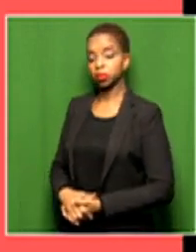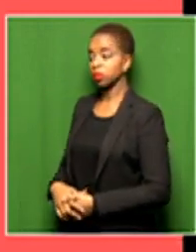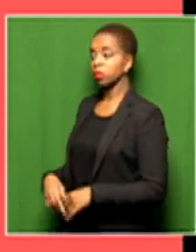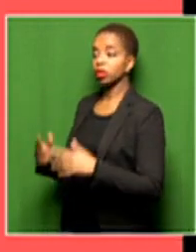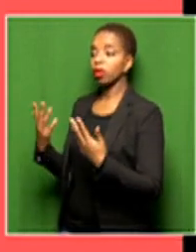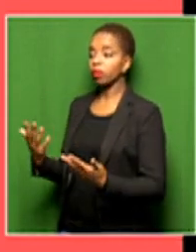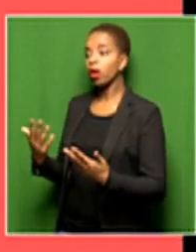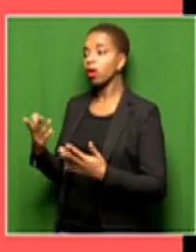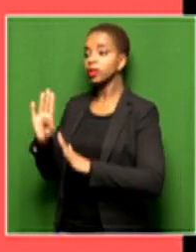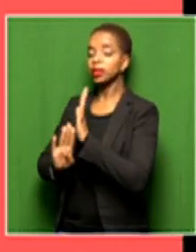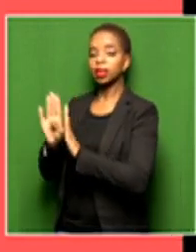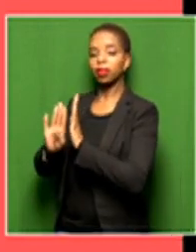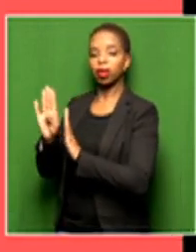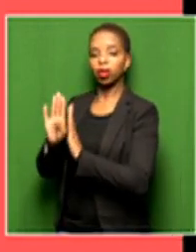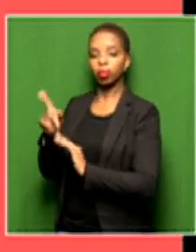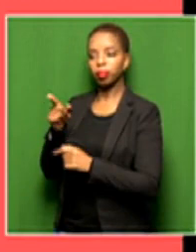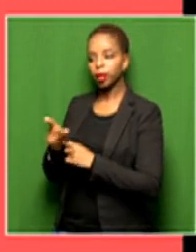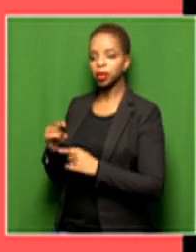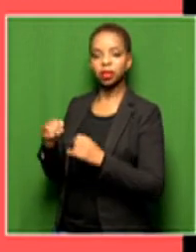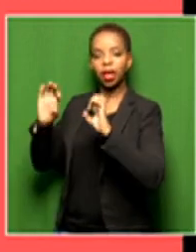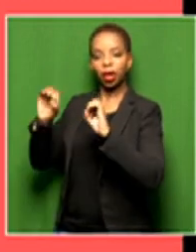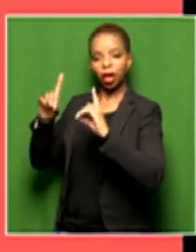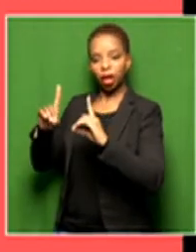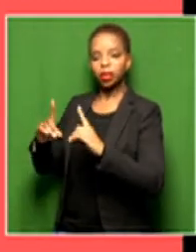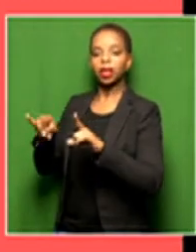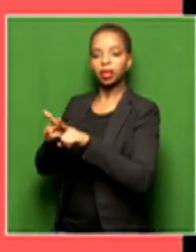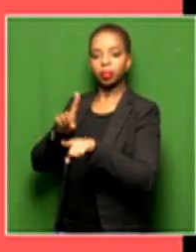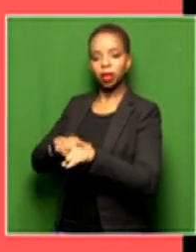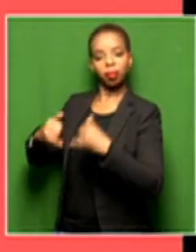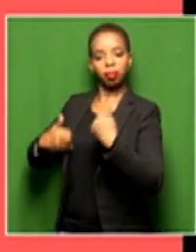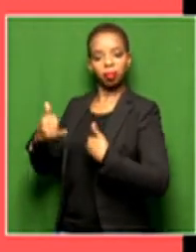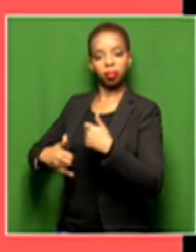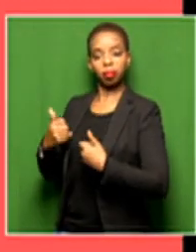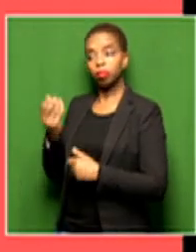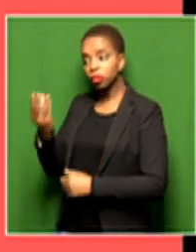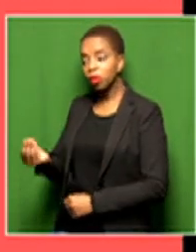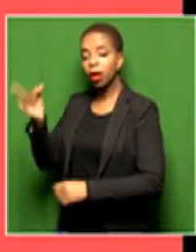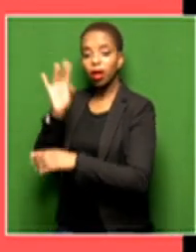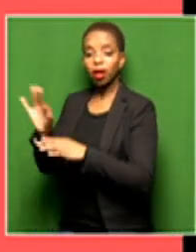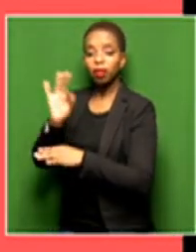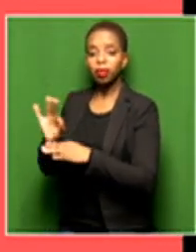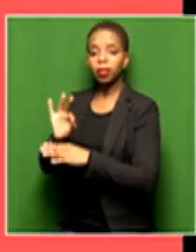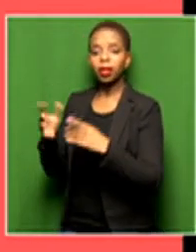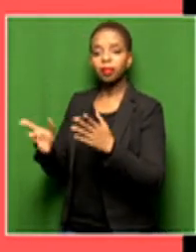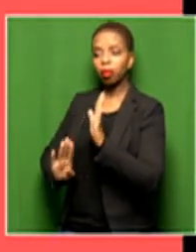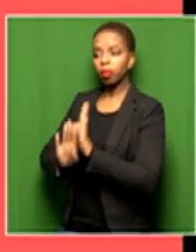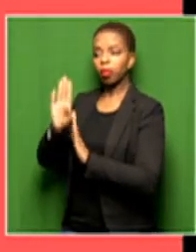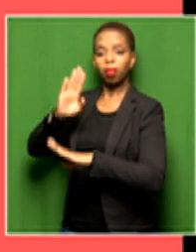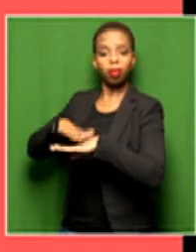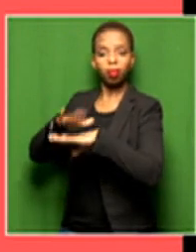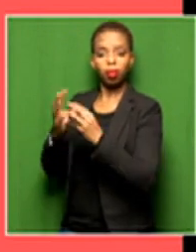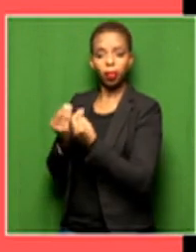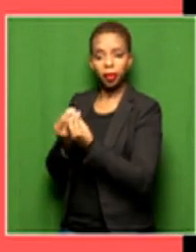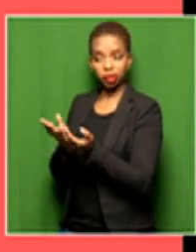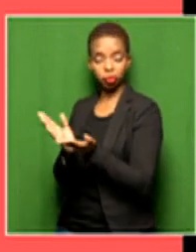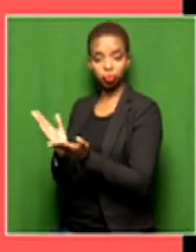developing edutainment, what are your plans? Do you have any plans up the sleeve to develop more initiatives like this to